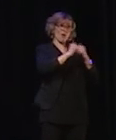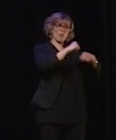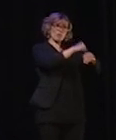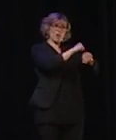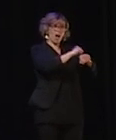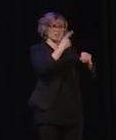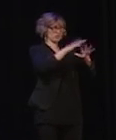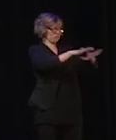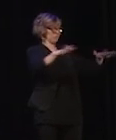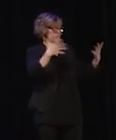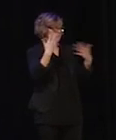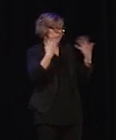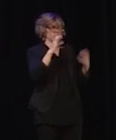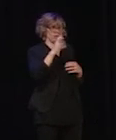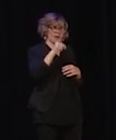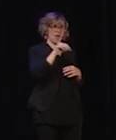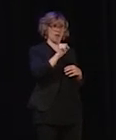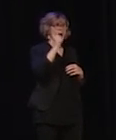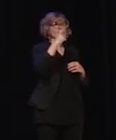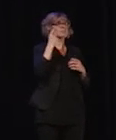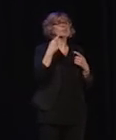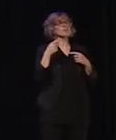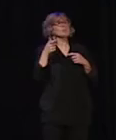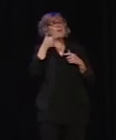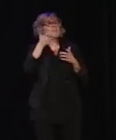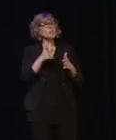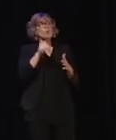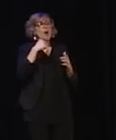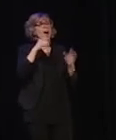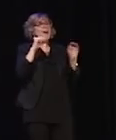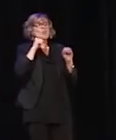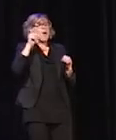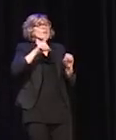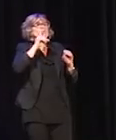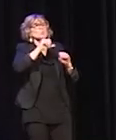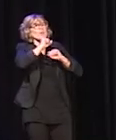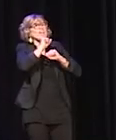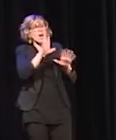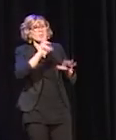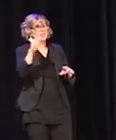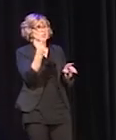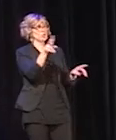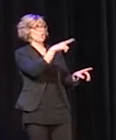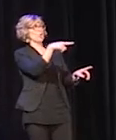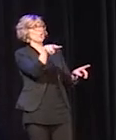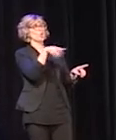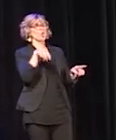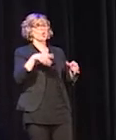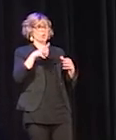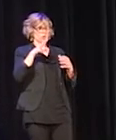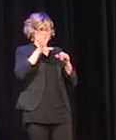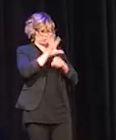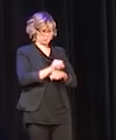scene. Because there's nothing expected of the viewer. You don't have to look at anything. You can just be there for a second. Orient yourself. Understand that you're in a new space.